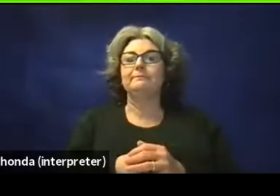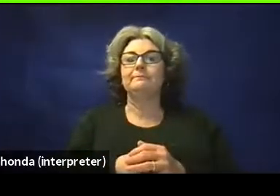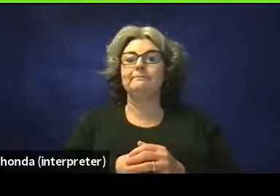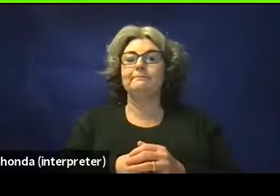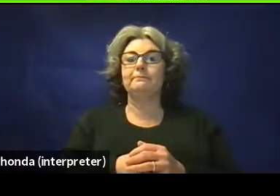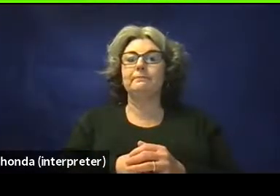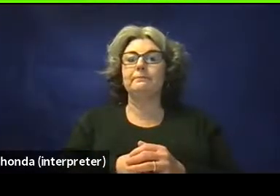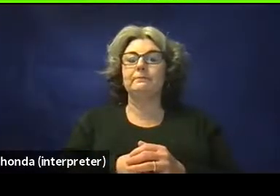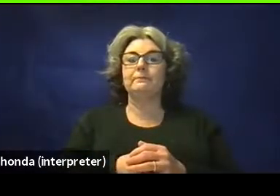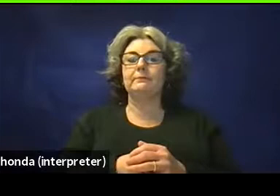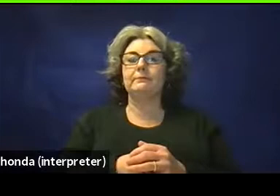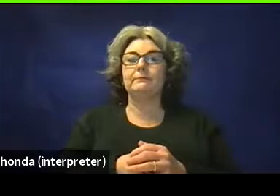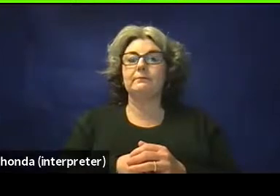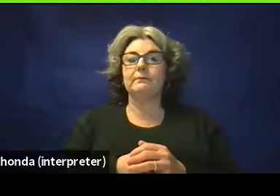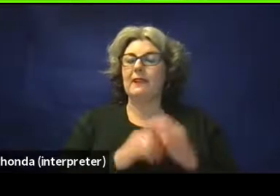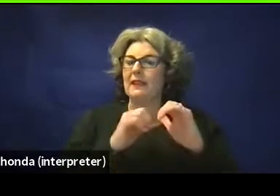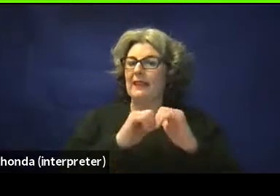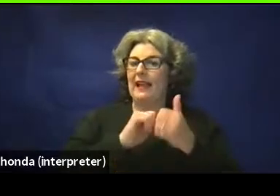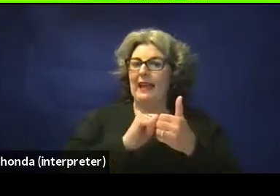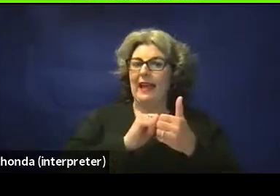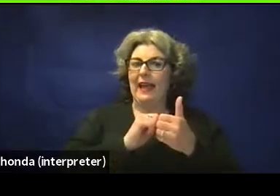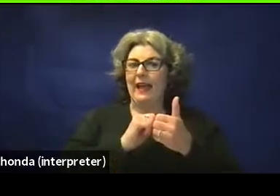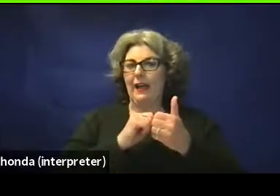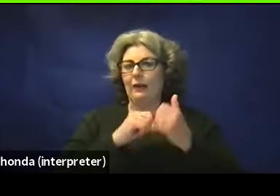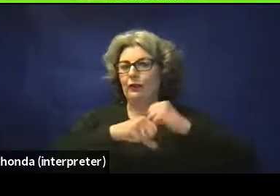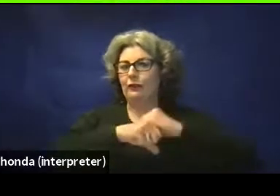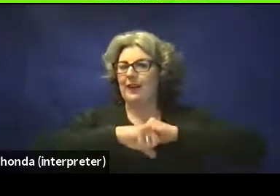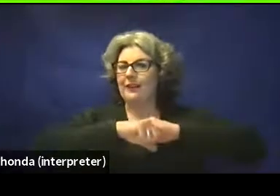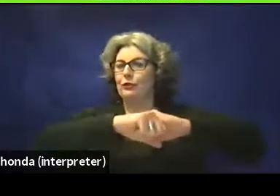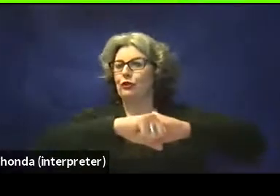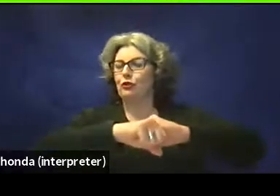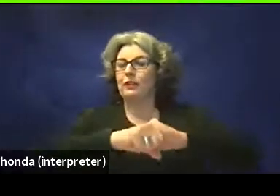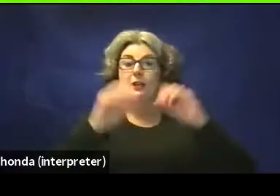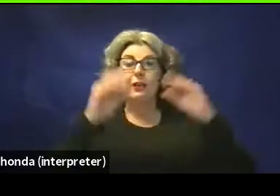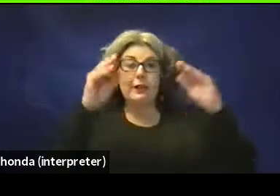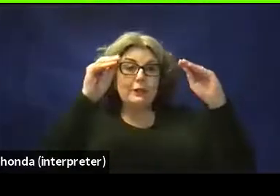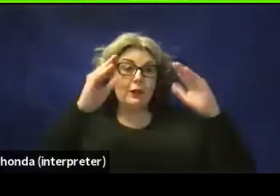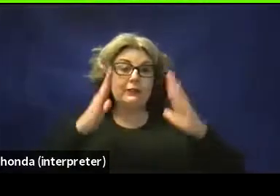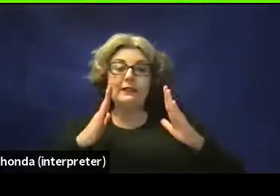already on like how to security sector. So teachers go